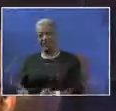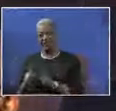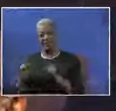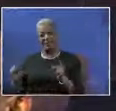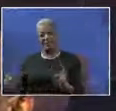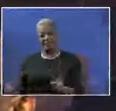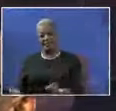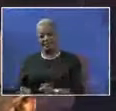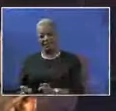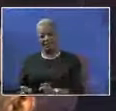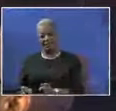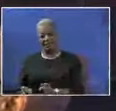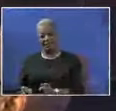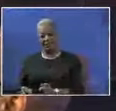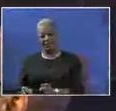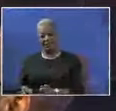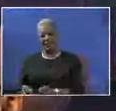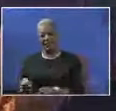sin of putting